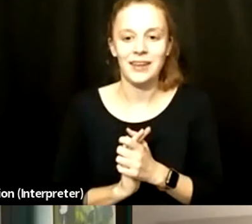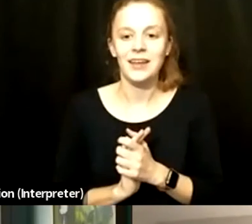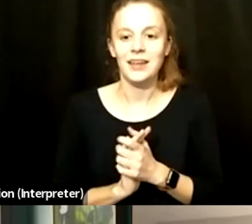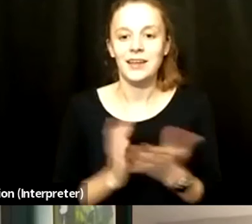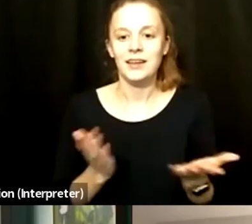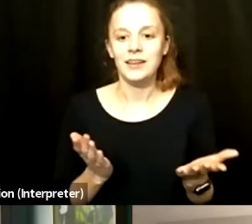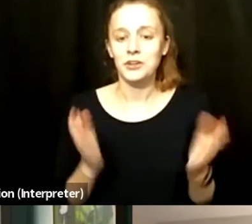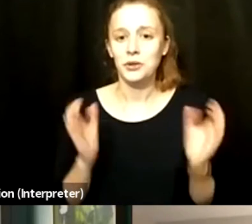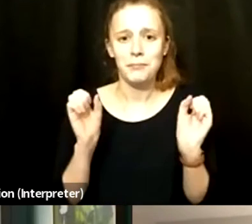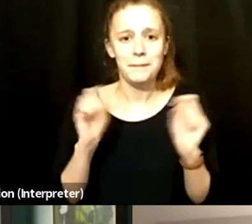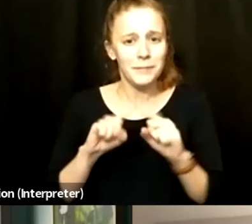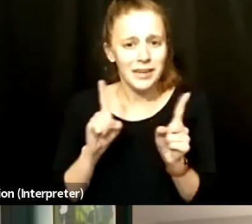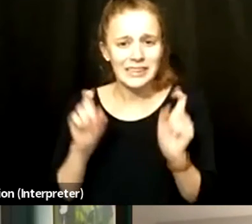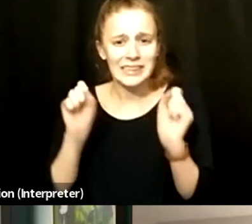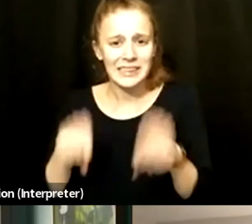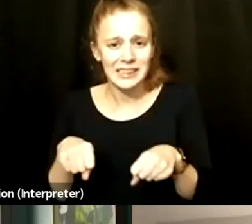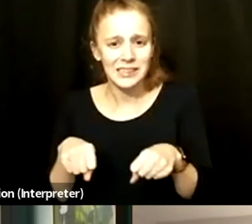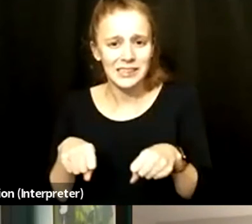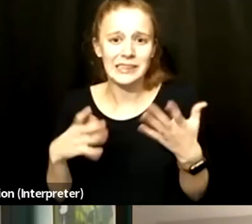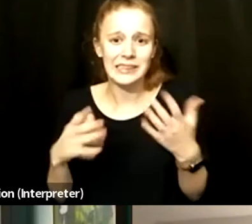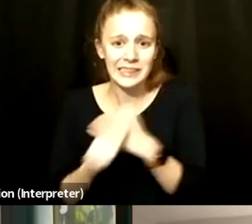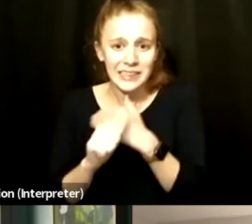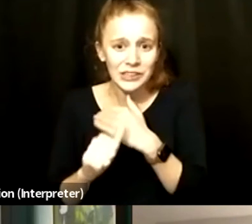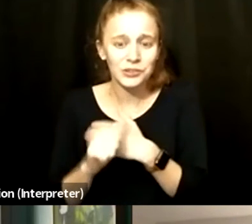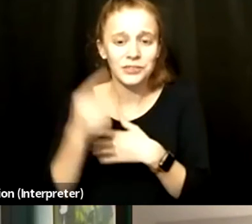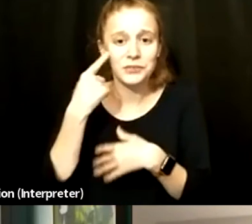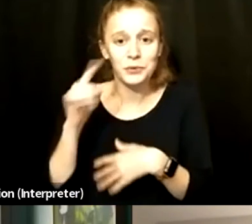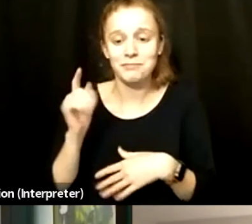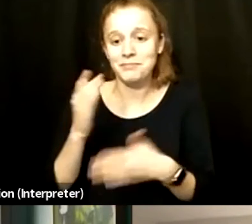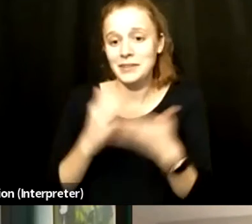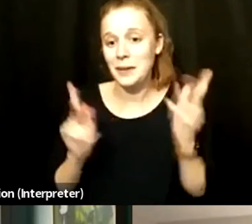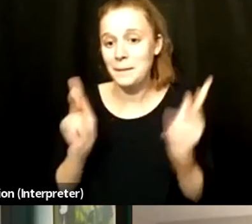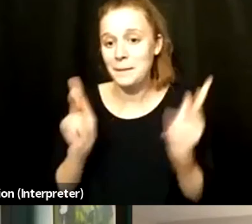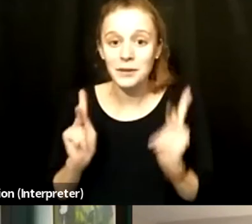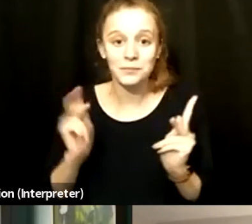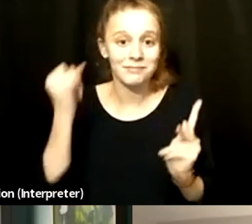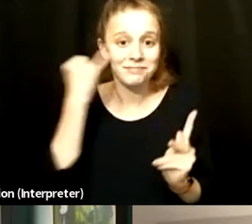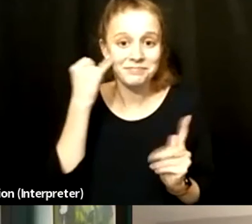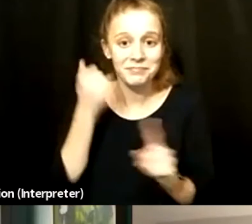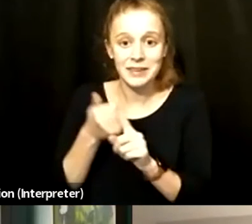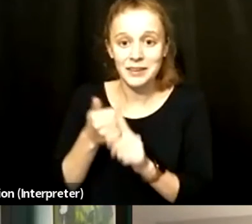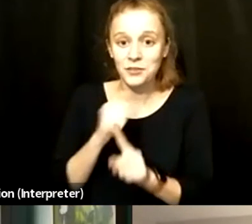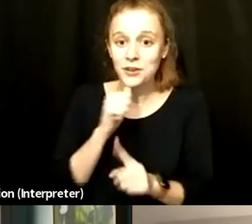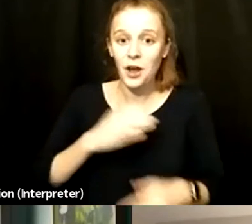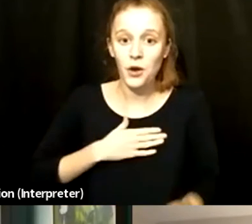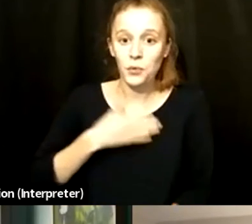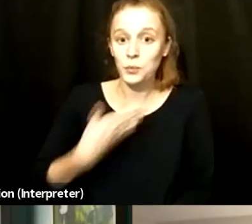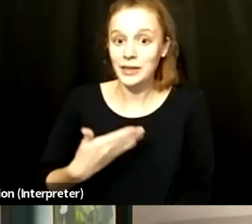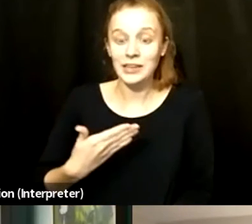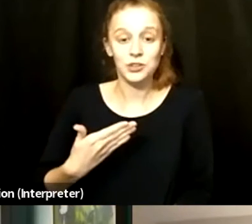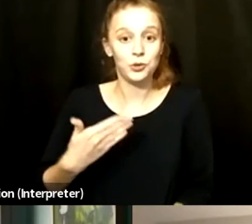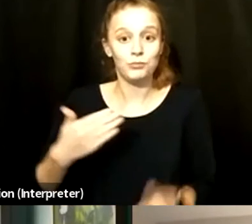be detrimental to some people if they're not ready to take that next step, or if it just doesn't